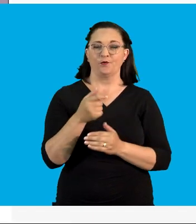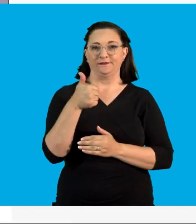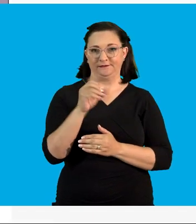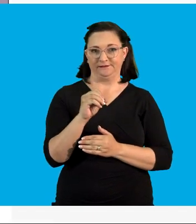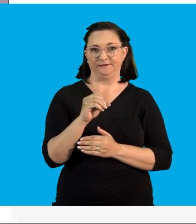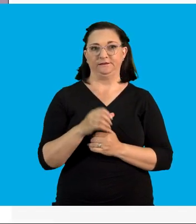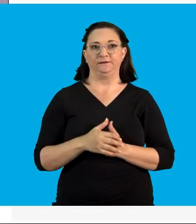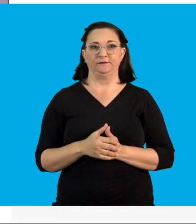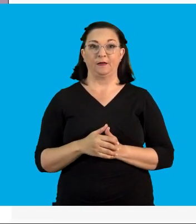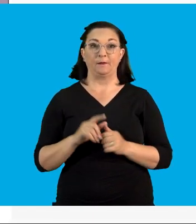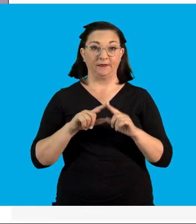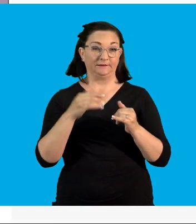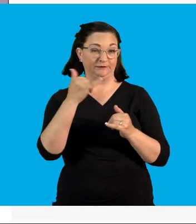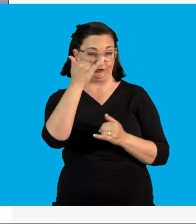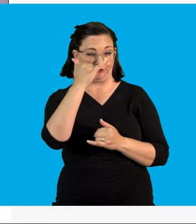check.